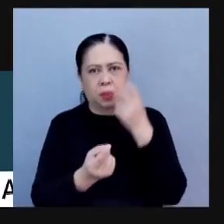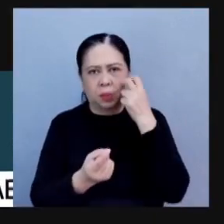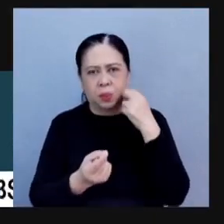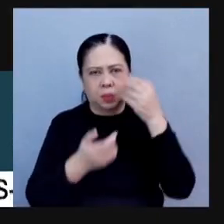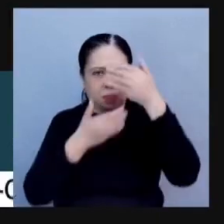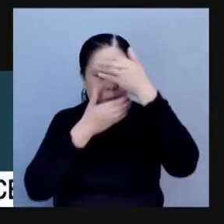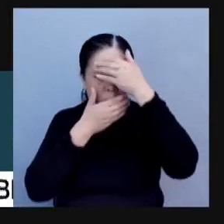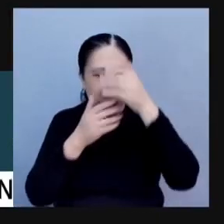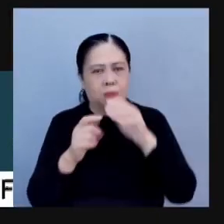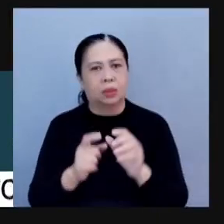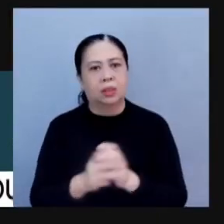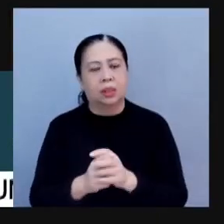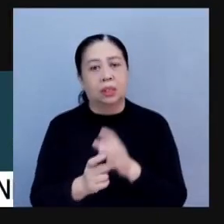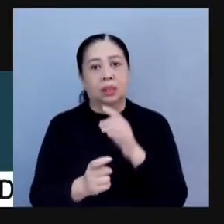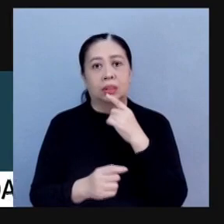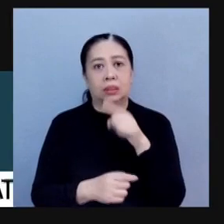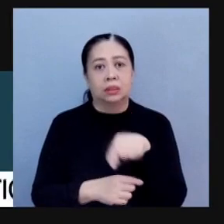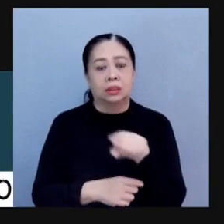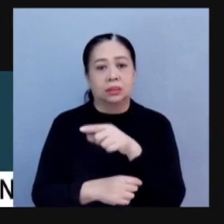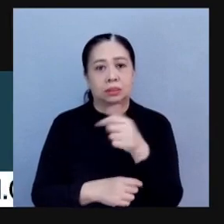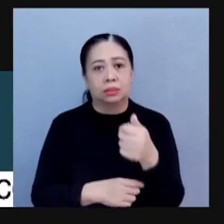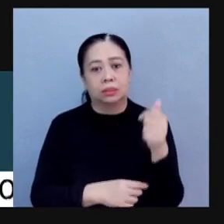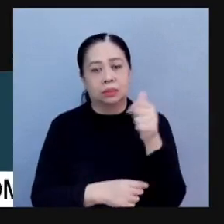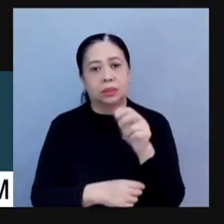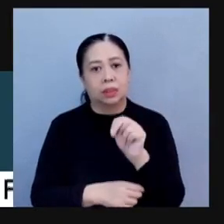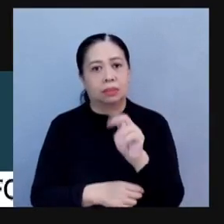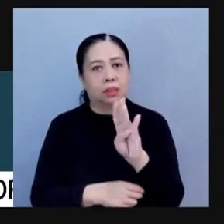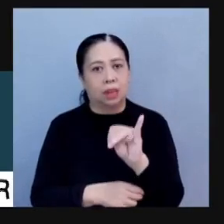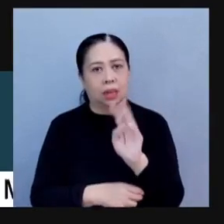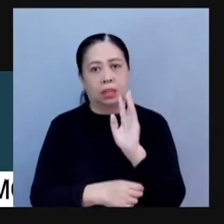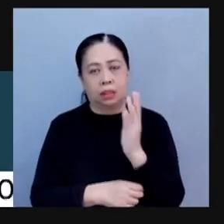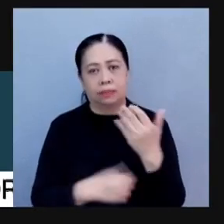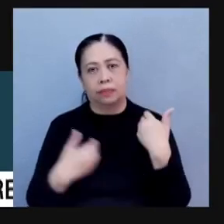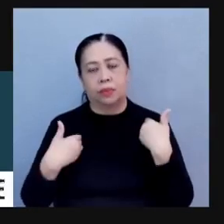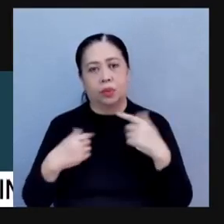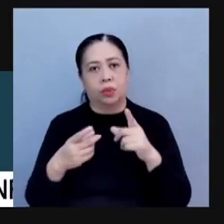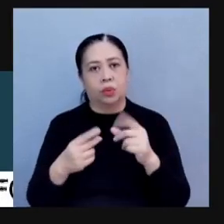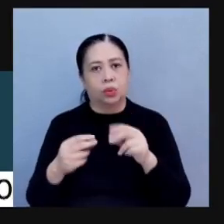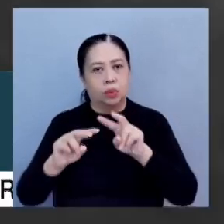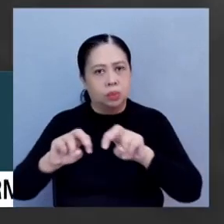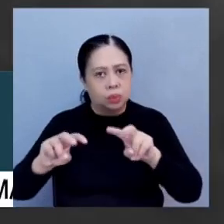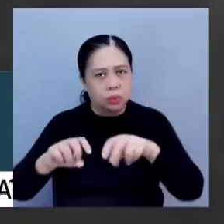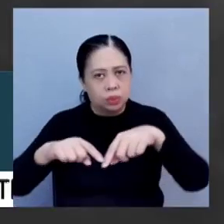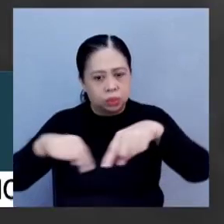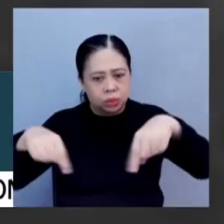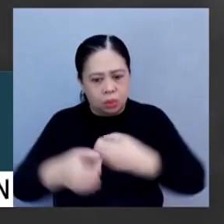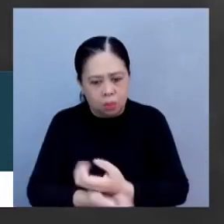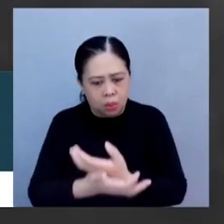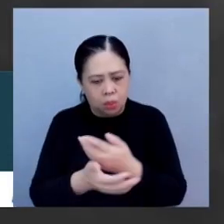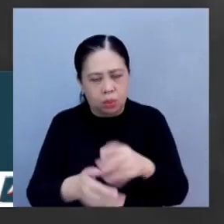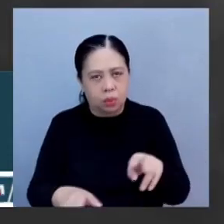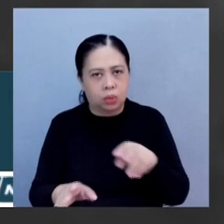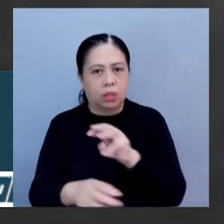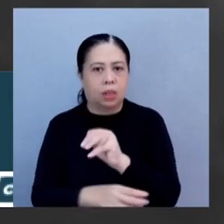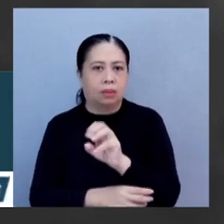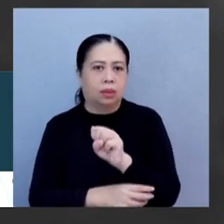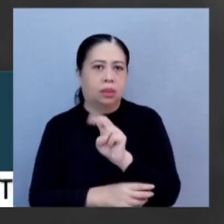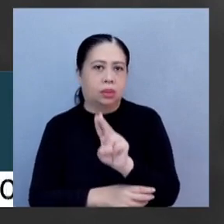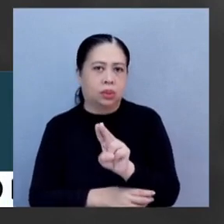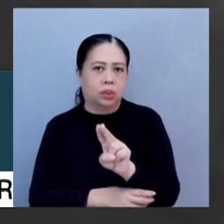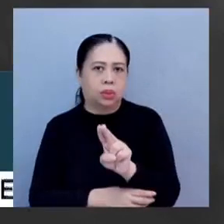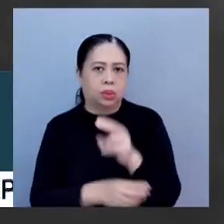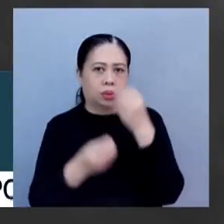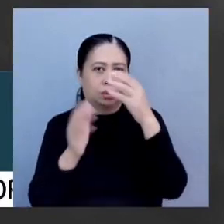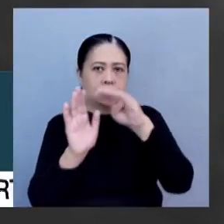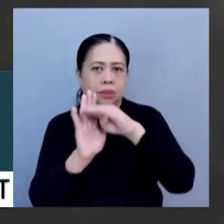of the NBI Counterterrorism Division is also conducting a post-blast investigation. The Mindanao State University has released the